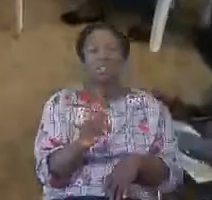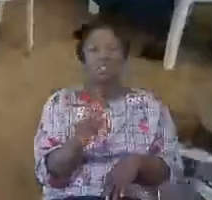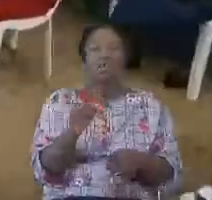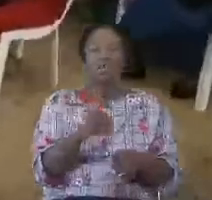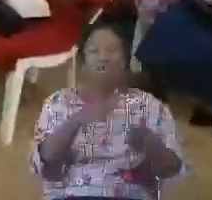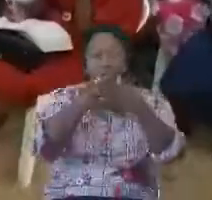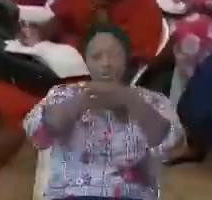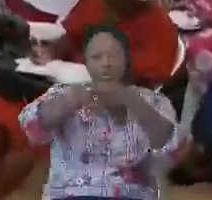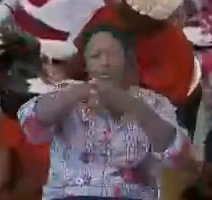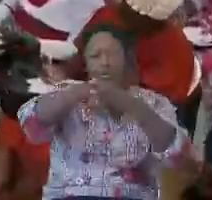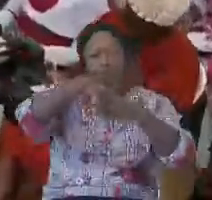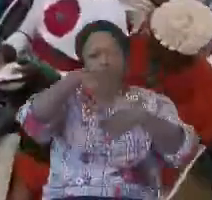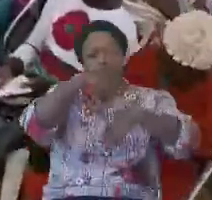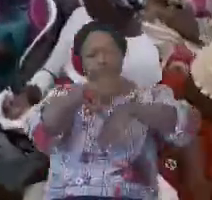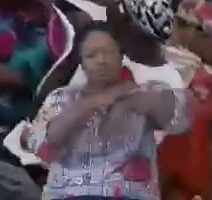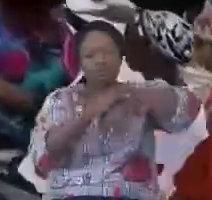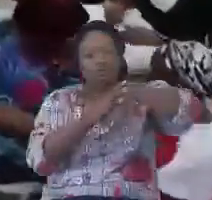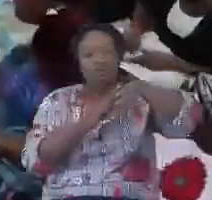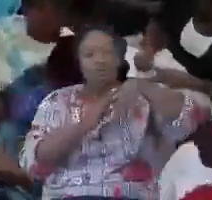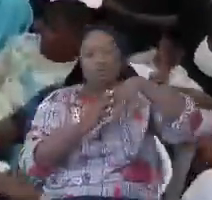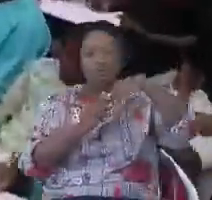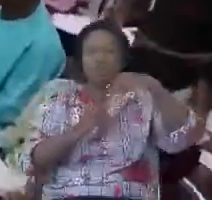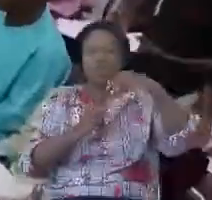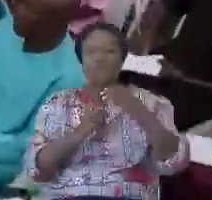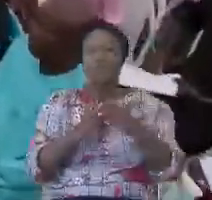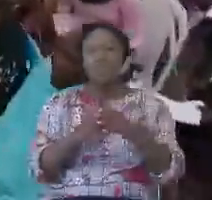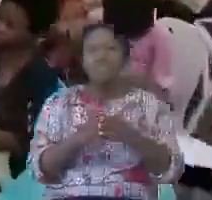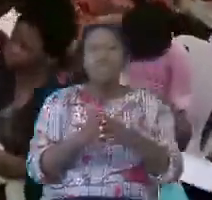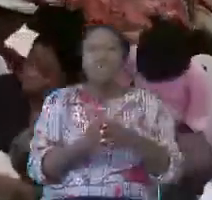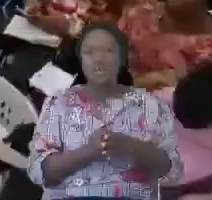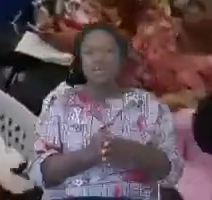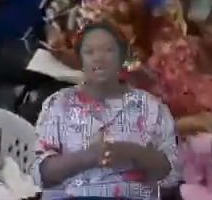solace comfort